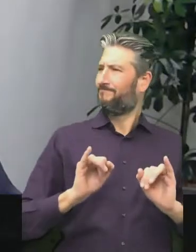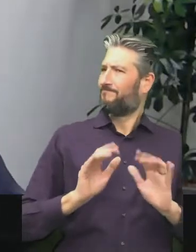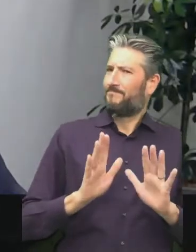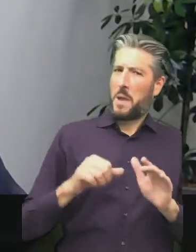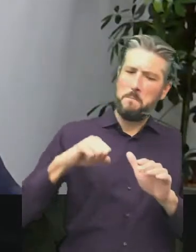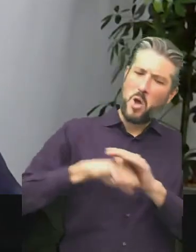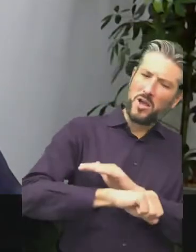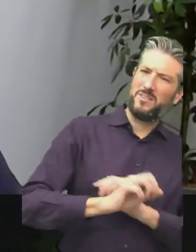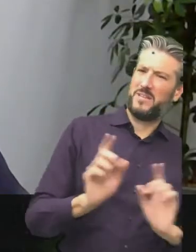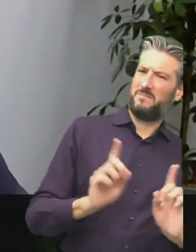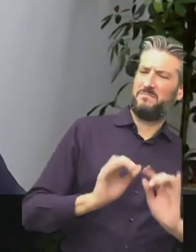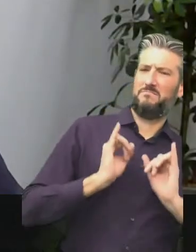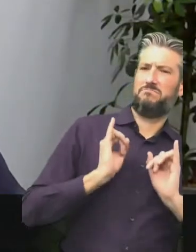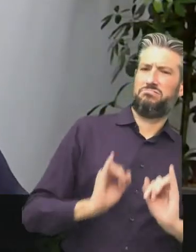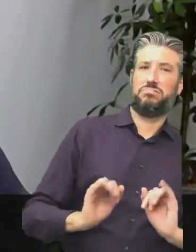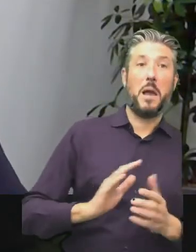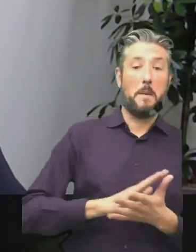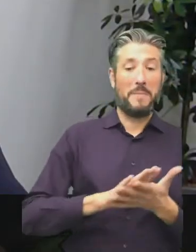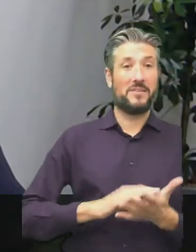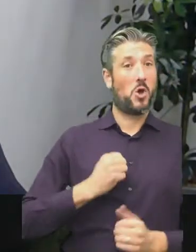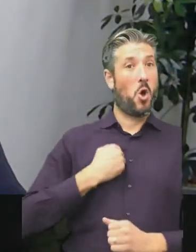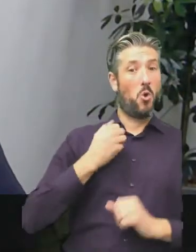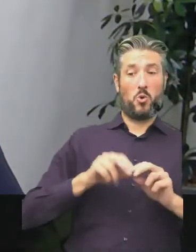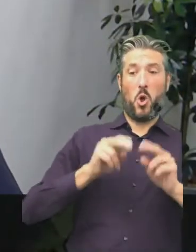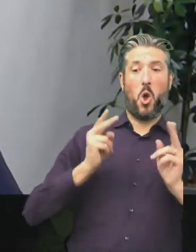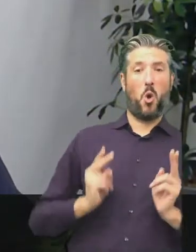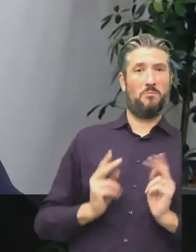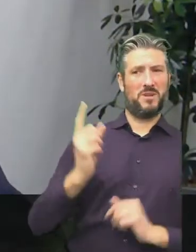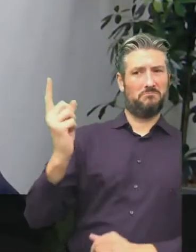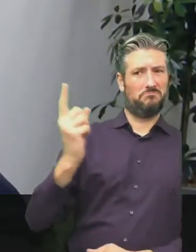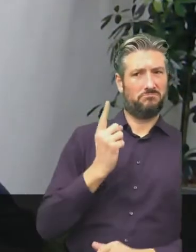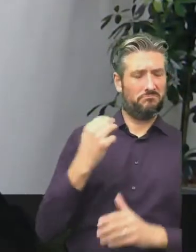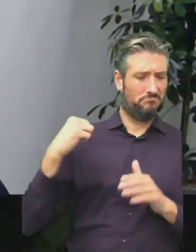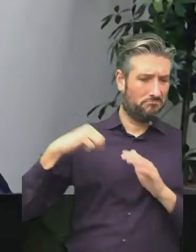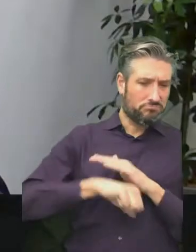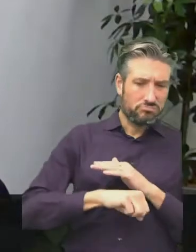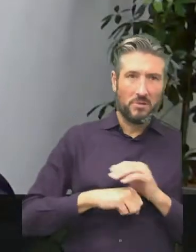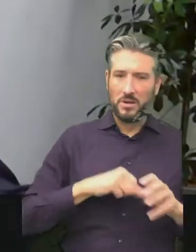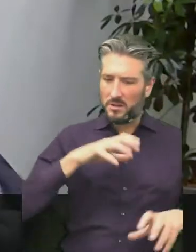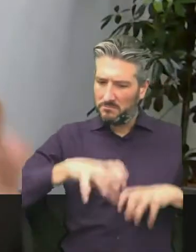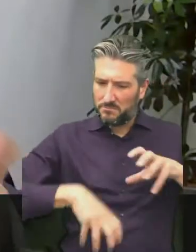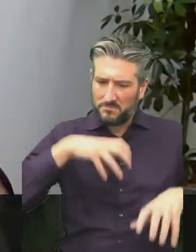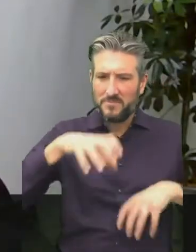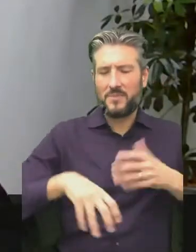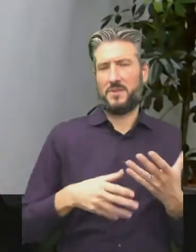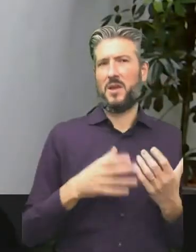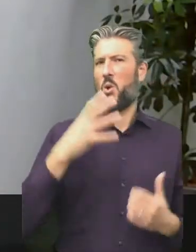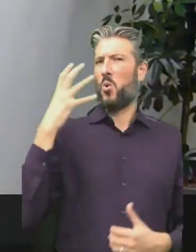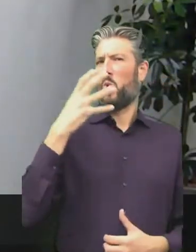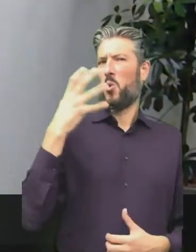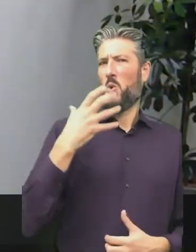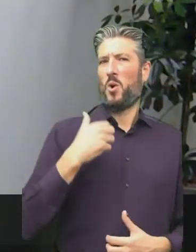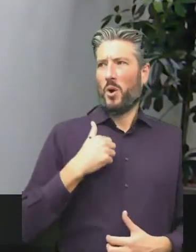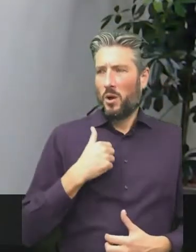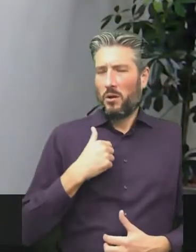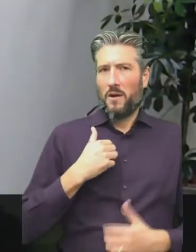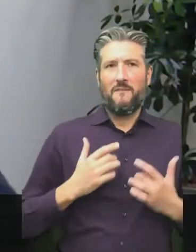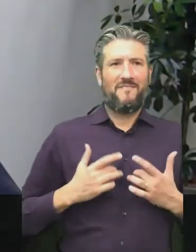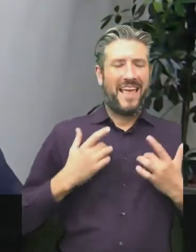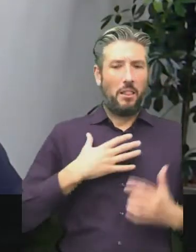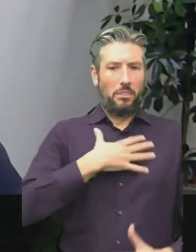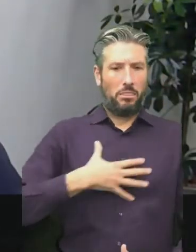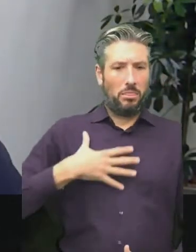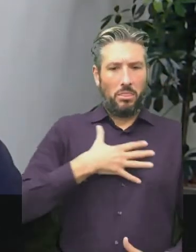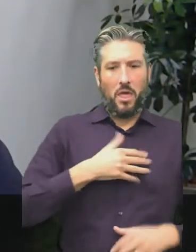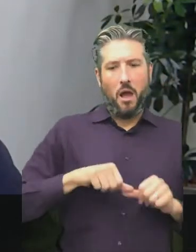stranger has been inside your home, going through your personal possessions. And many people who are burgled are traumatized for many weeks and months